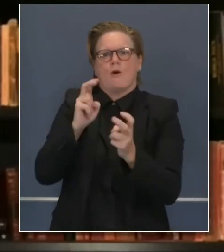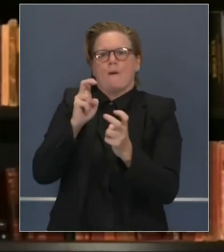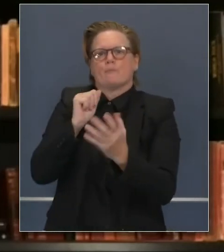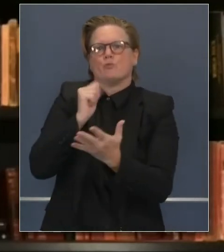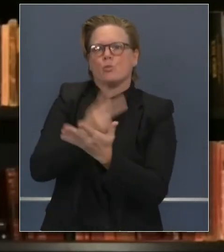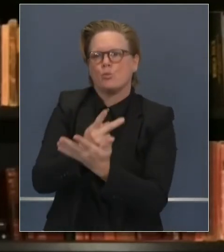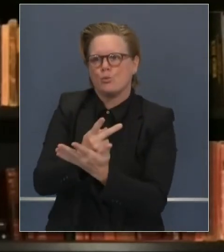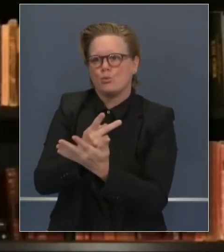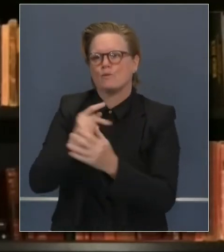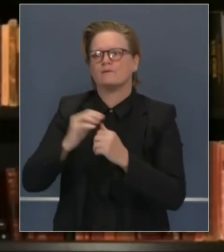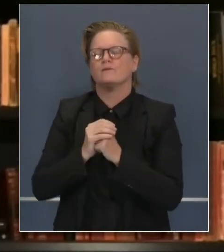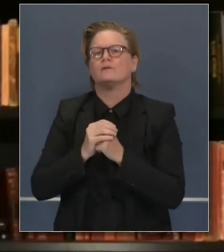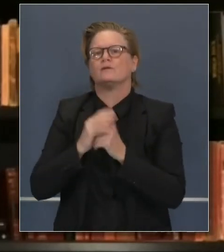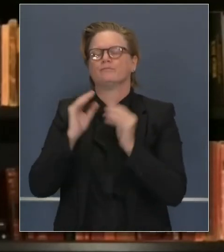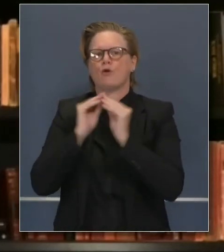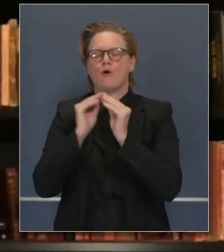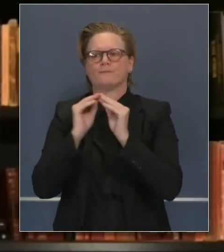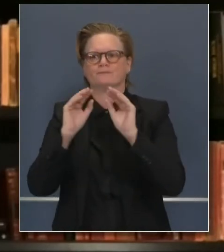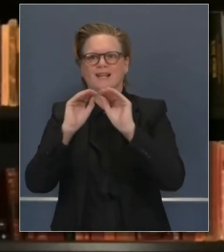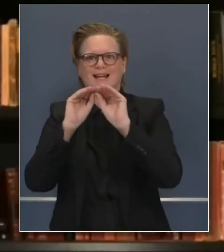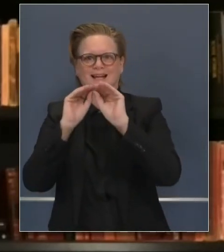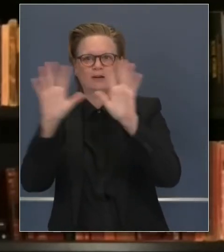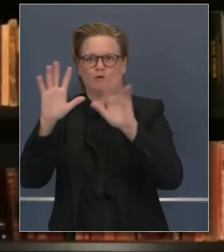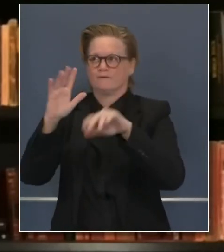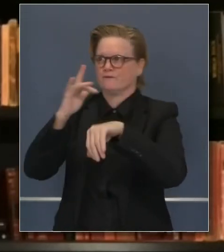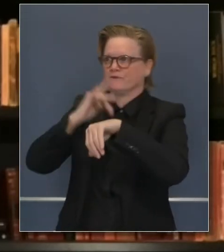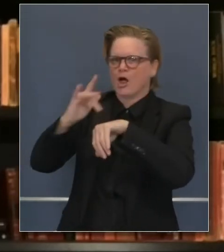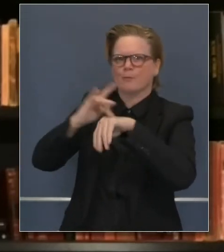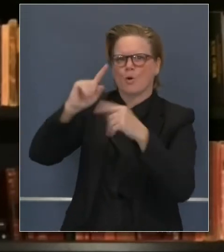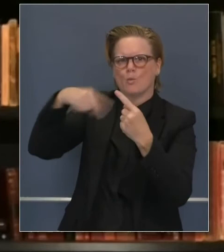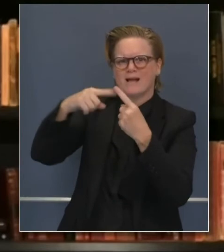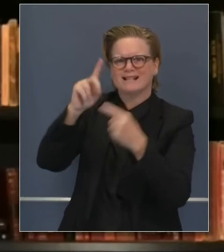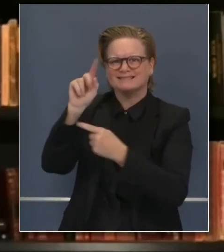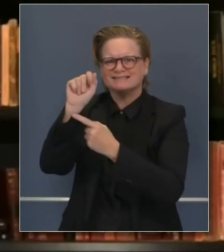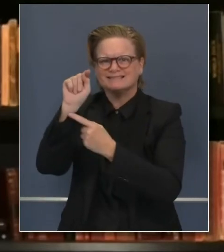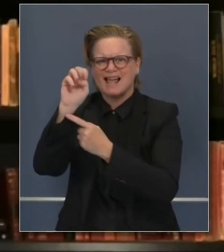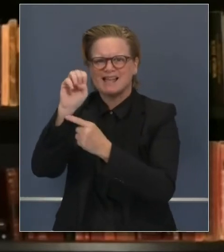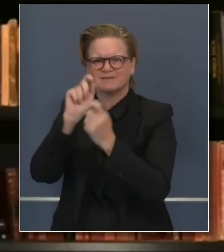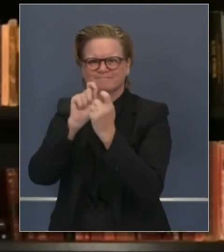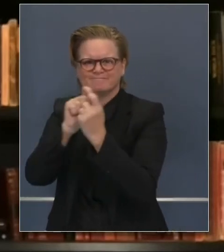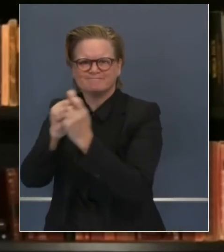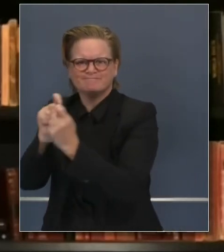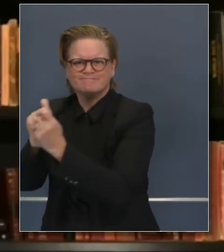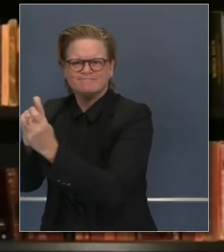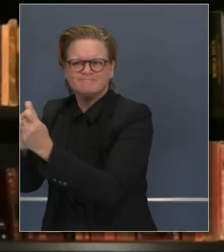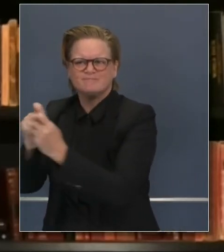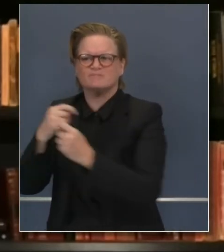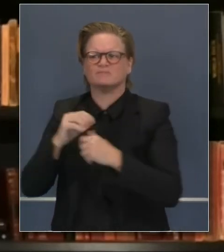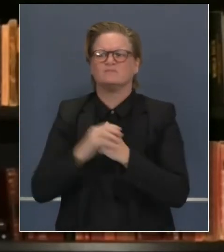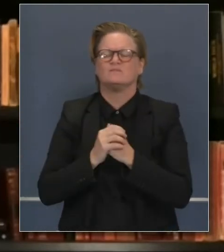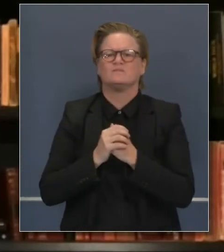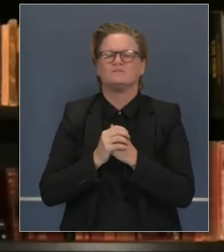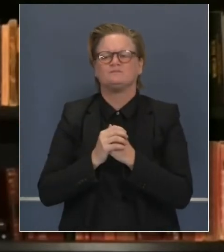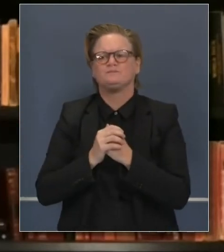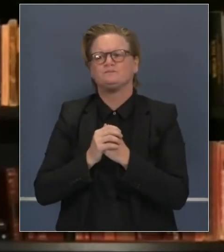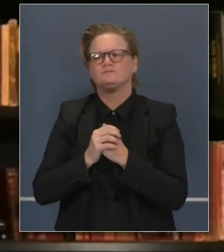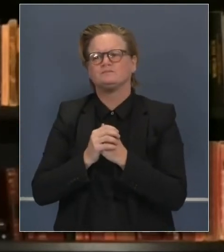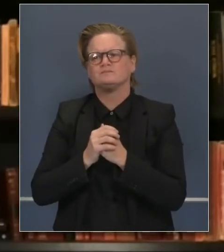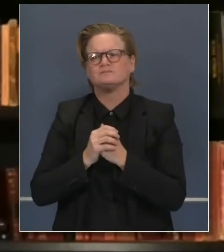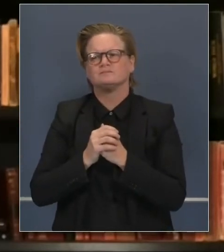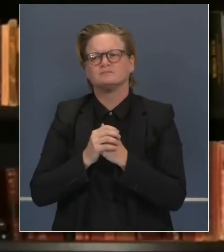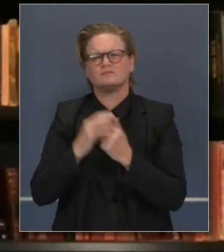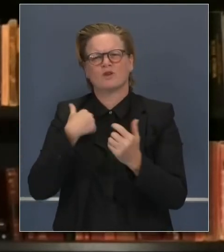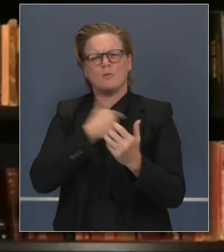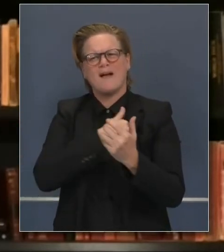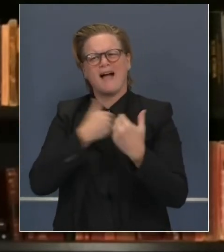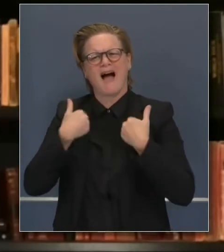of doses. So you've heard numbers in the past, by the way. We've had working numbers that were provided by the CDC